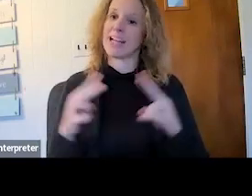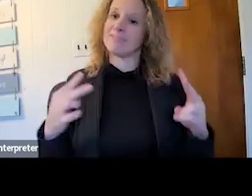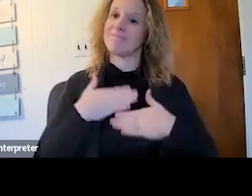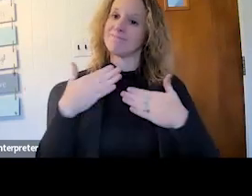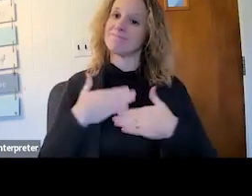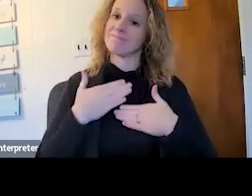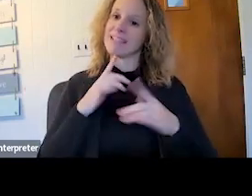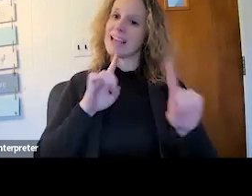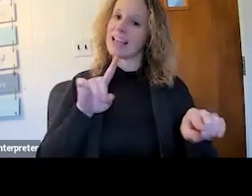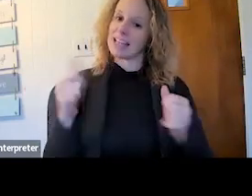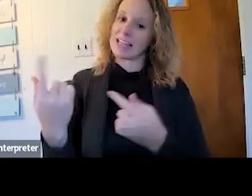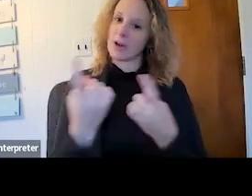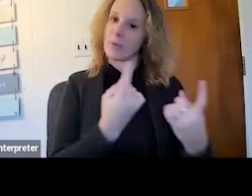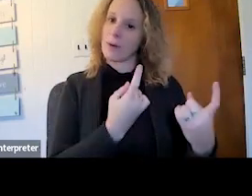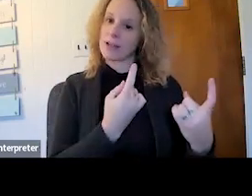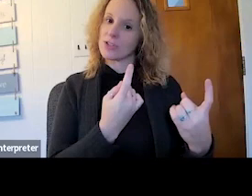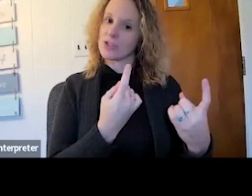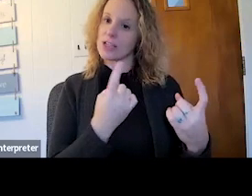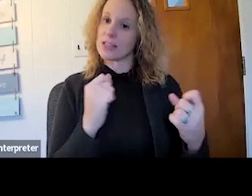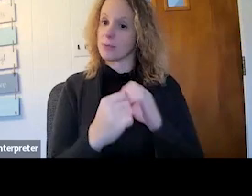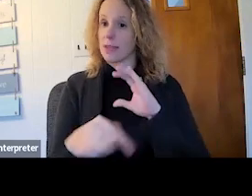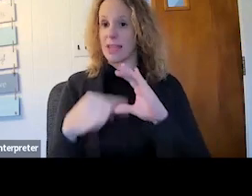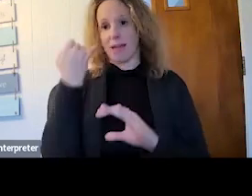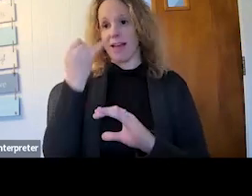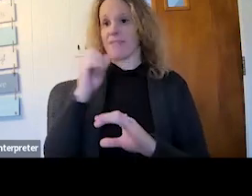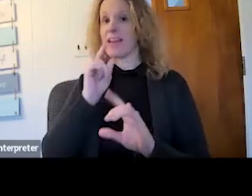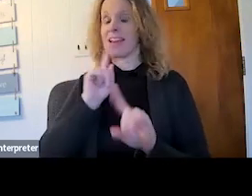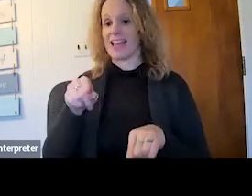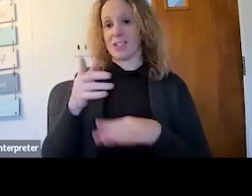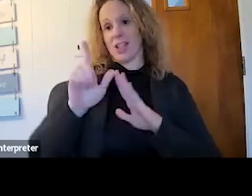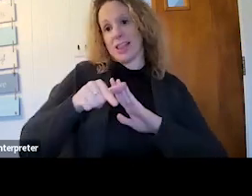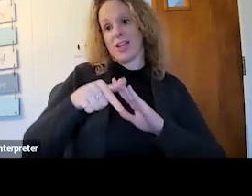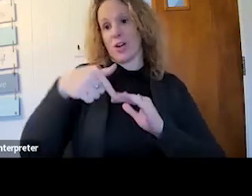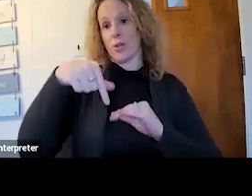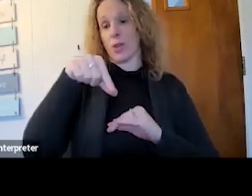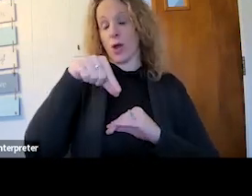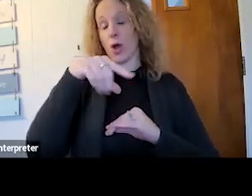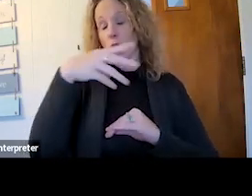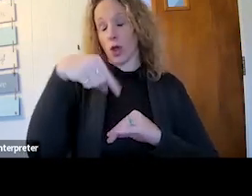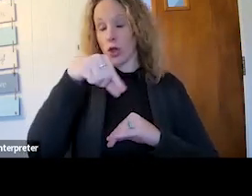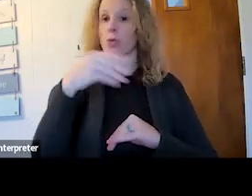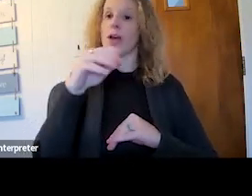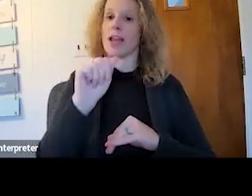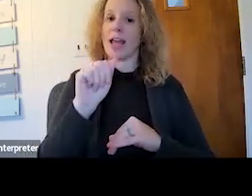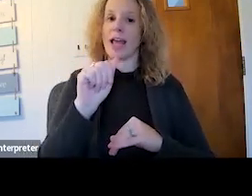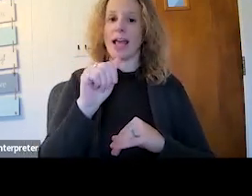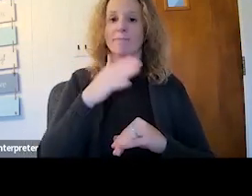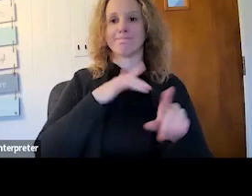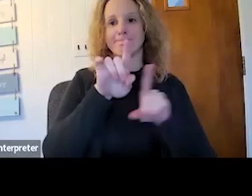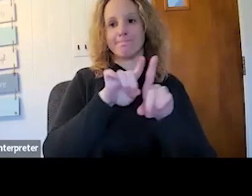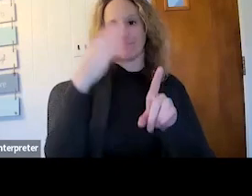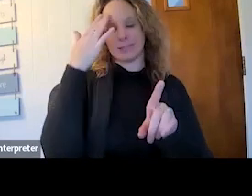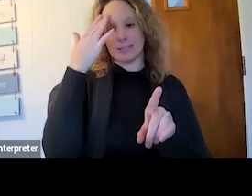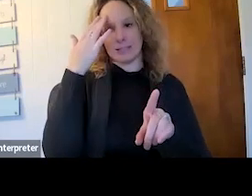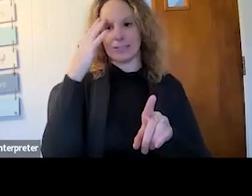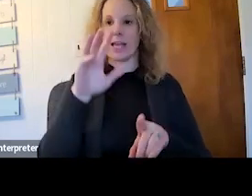to answer any questions via email that we might not get to in the Q&A today. My asterisk, of course, is that my